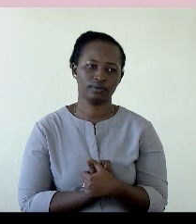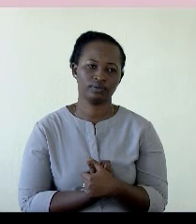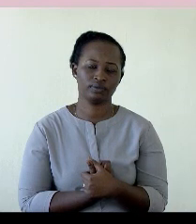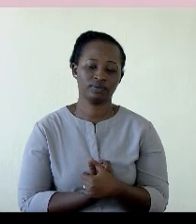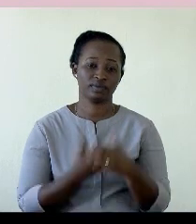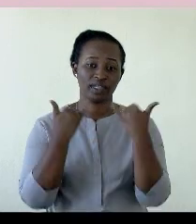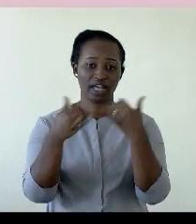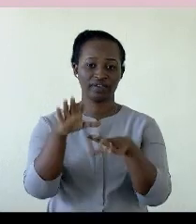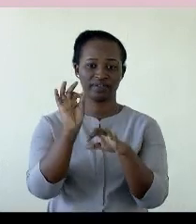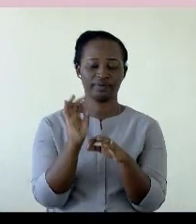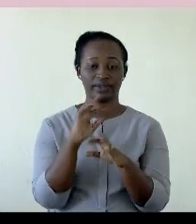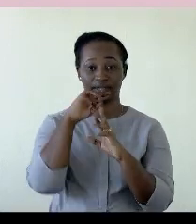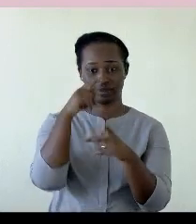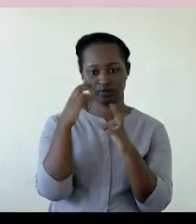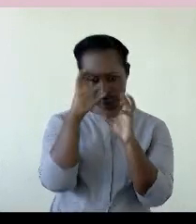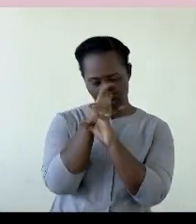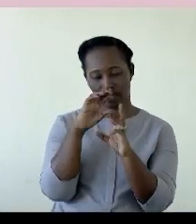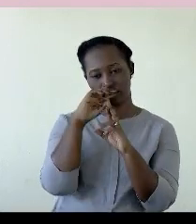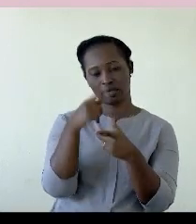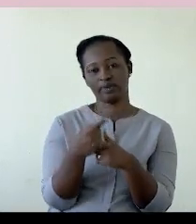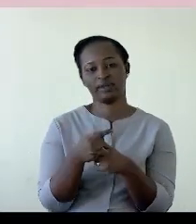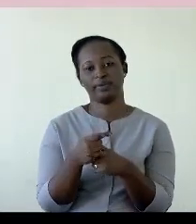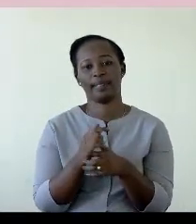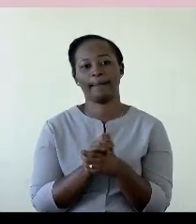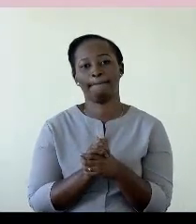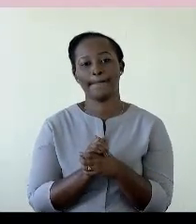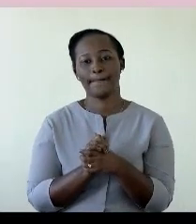Let us find the answer on the next slide.